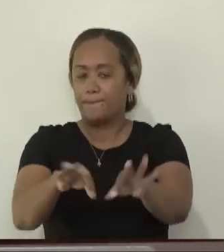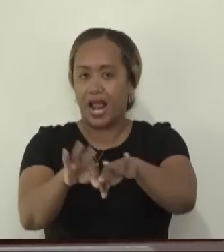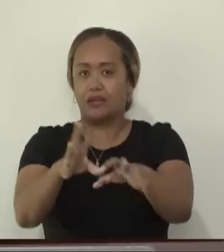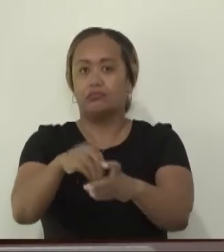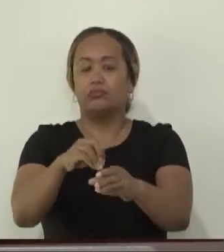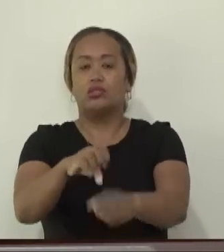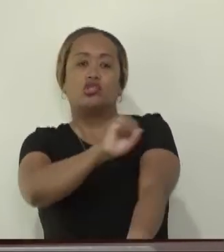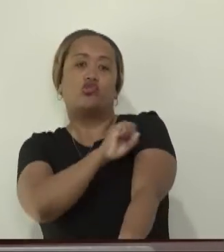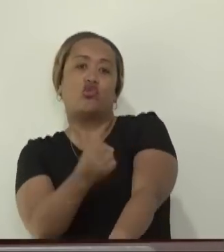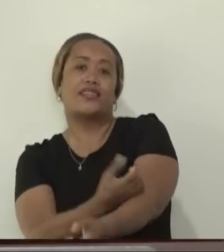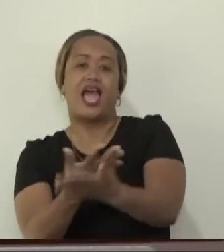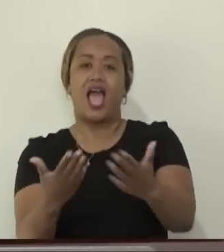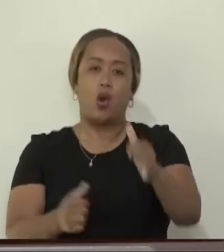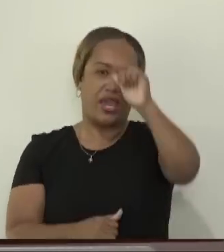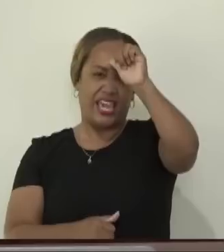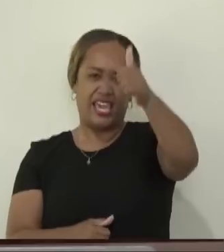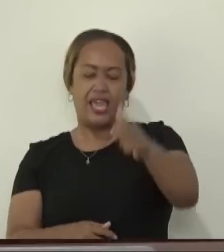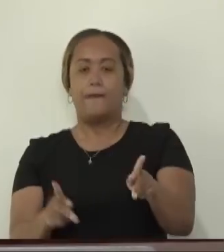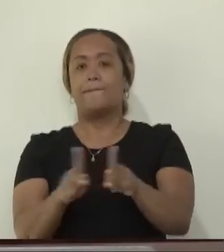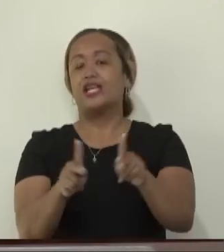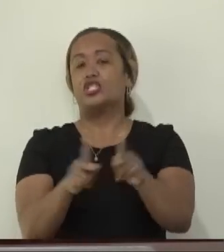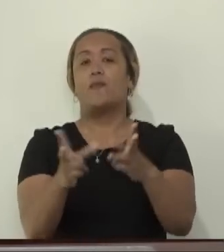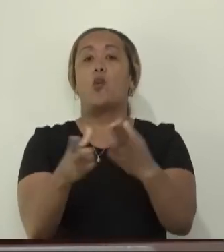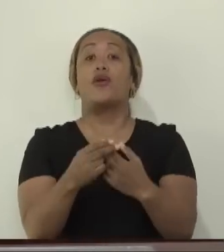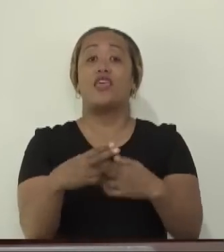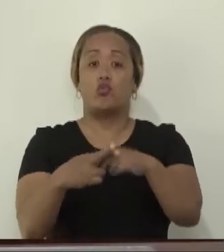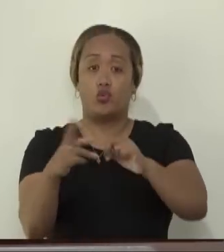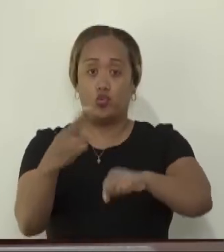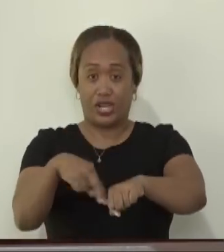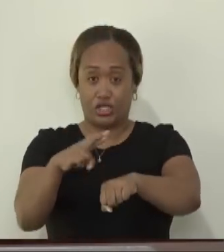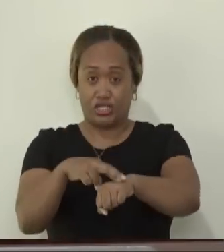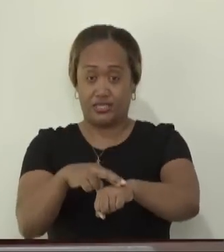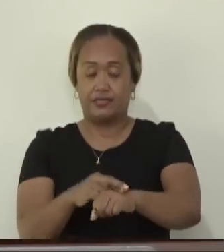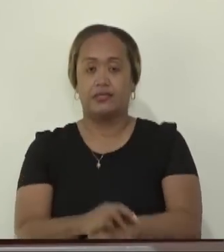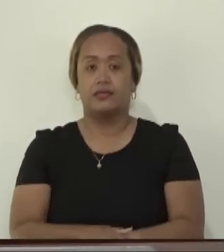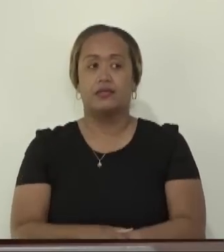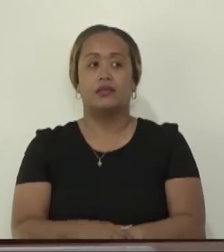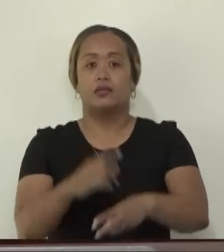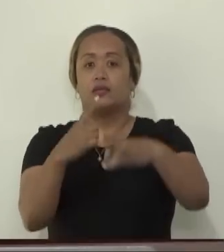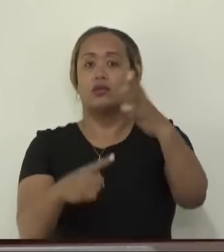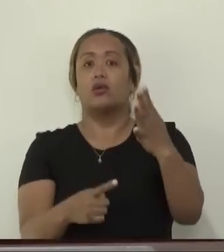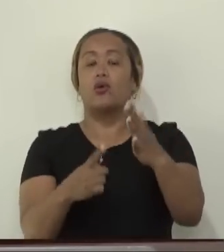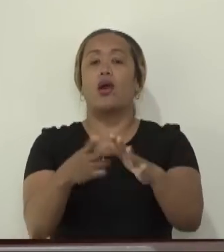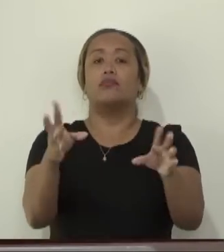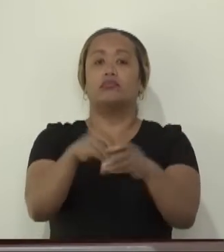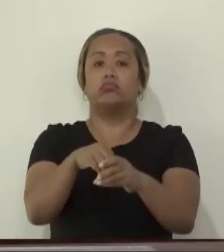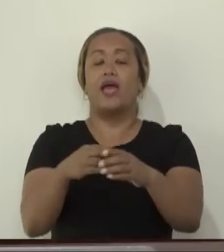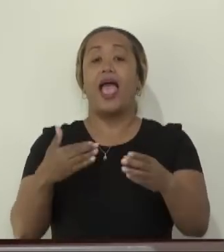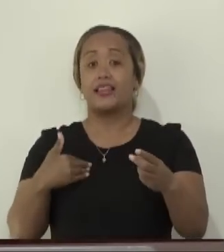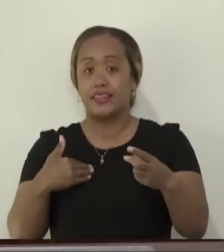strengthen India's partnership with the region. 5 of the 12 action points relate to